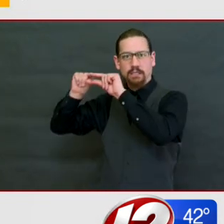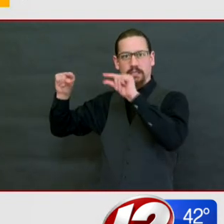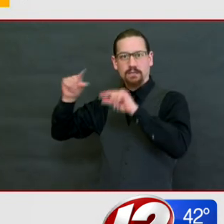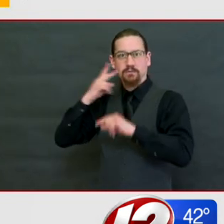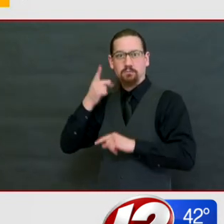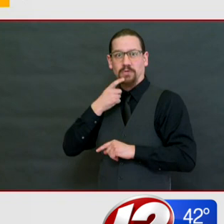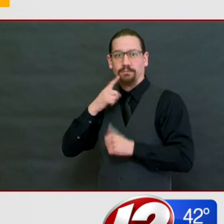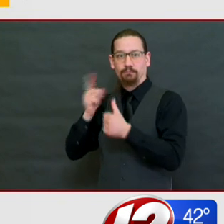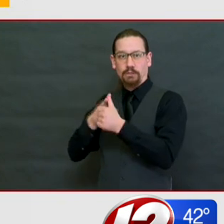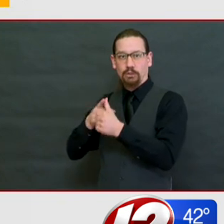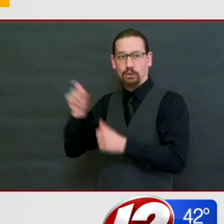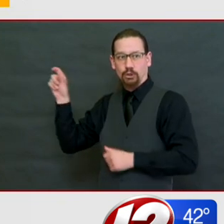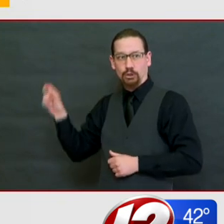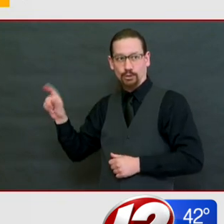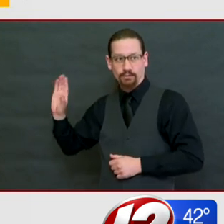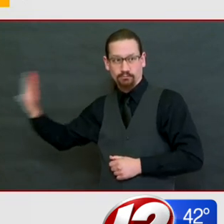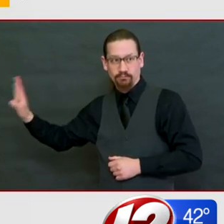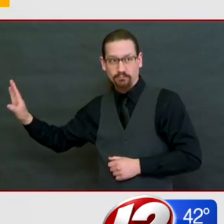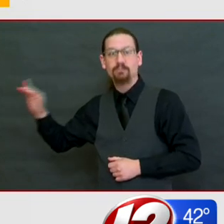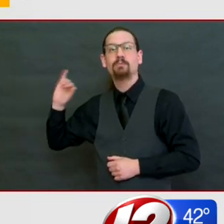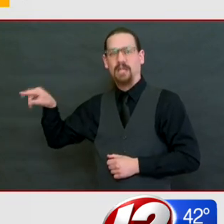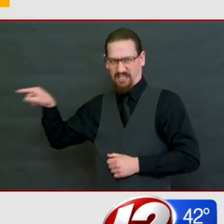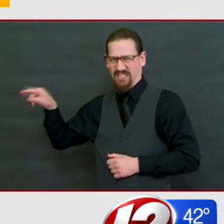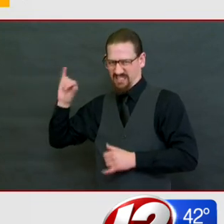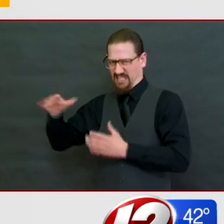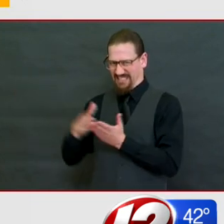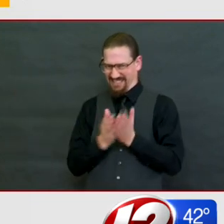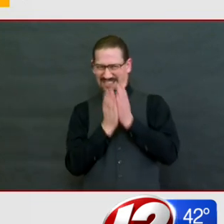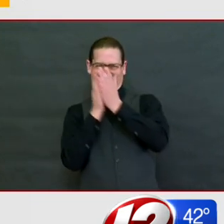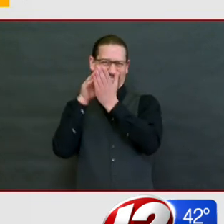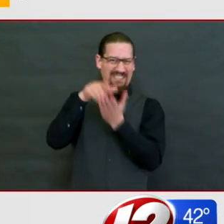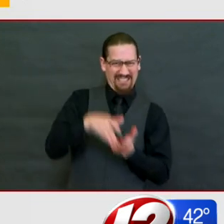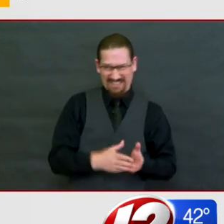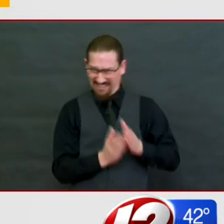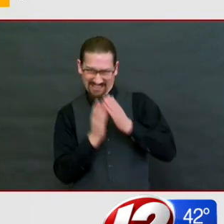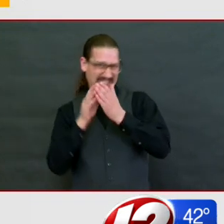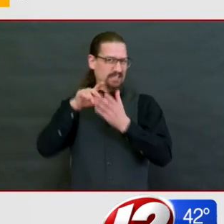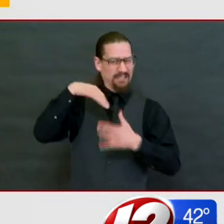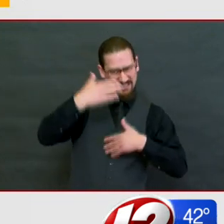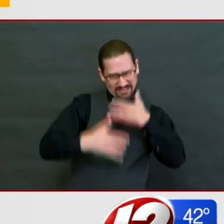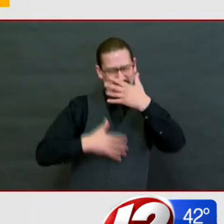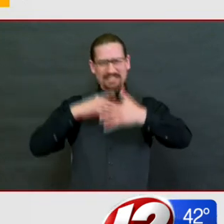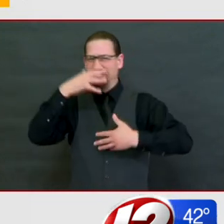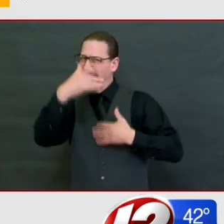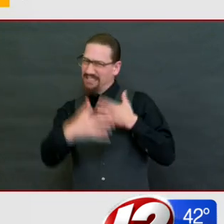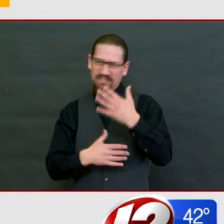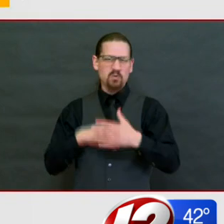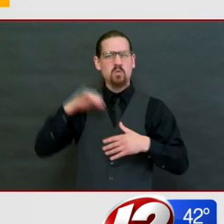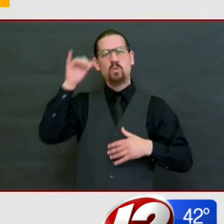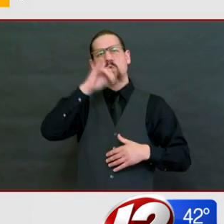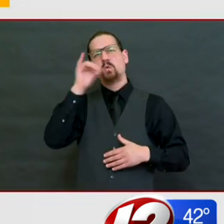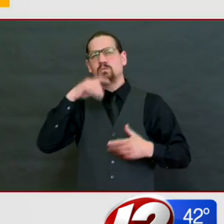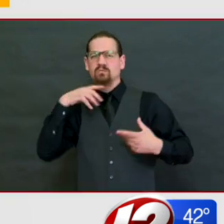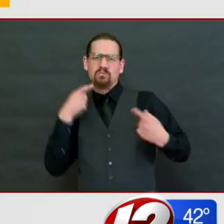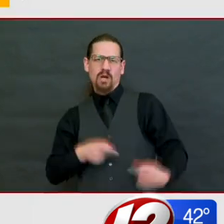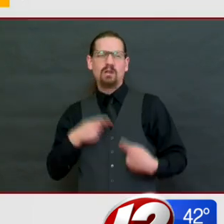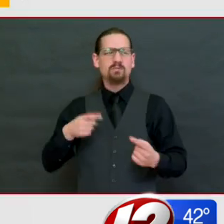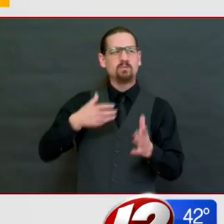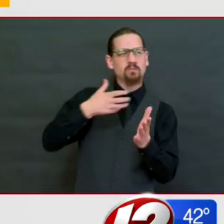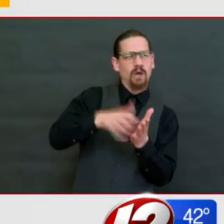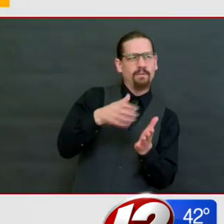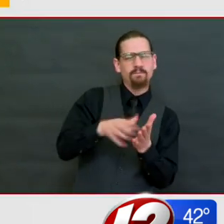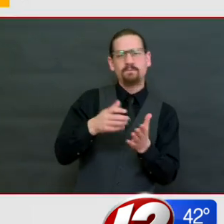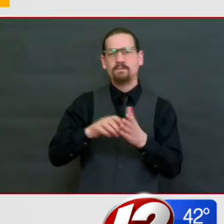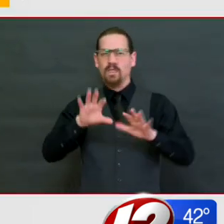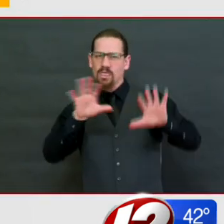Today I'm going to provide a rough outline of those phases and how we think about it. In the days and weeks to come, I'm going to